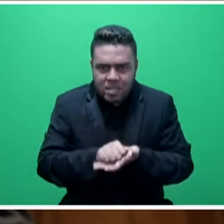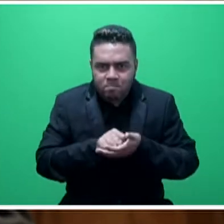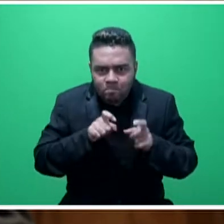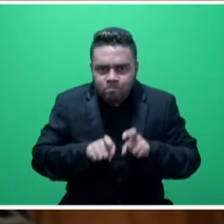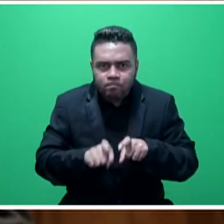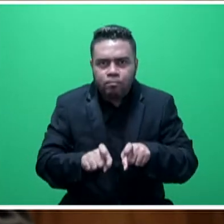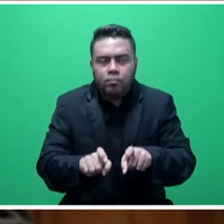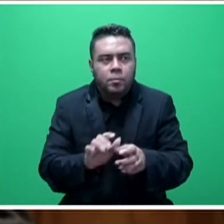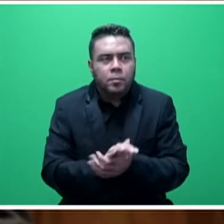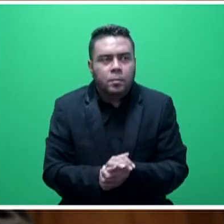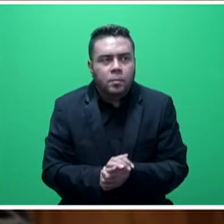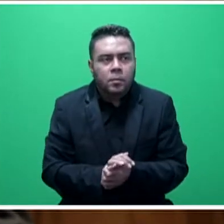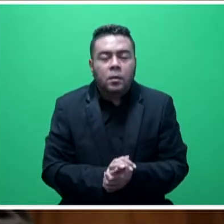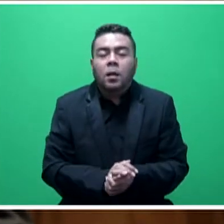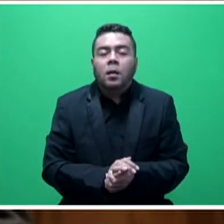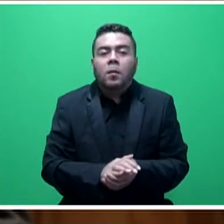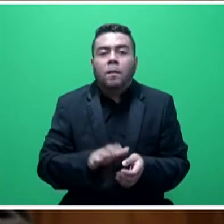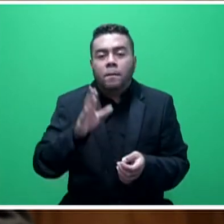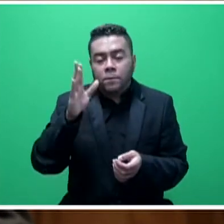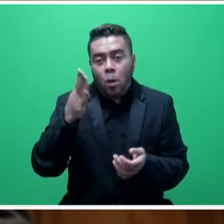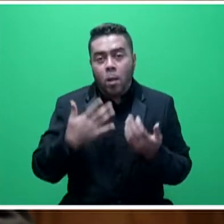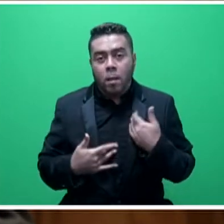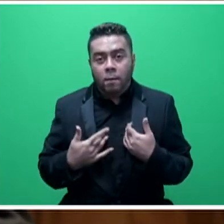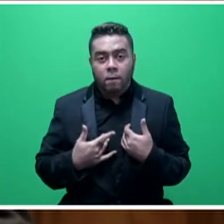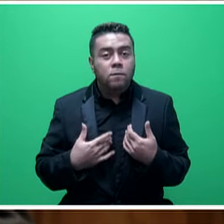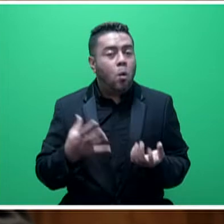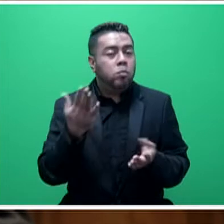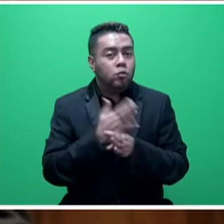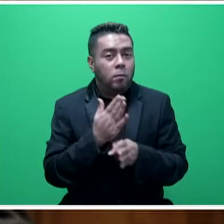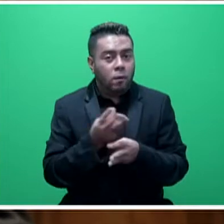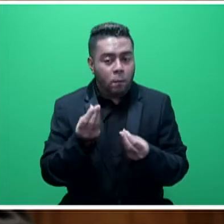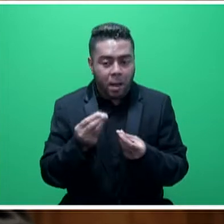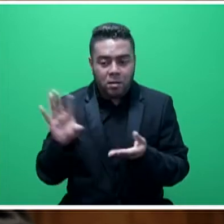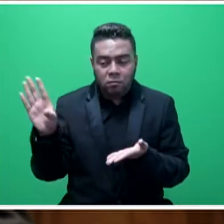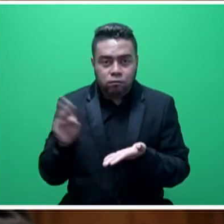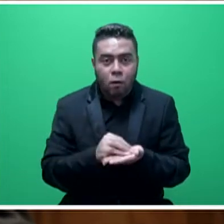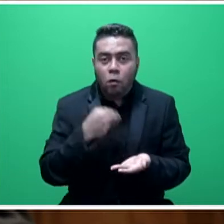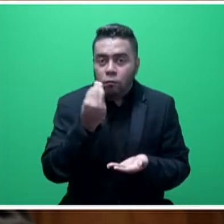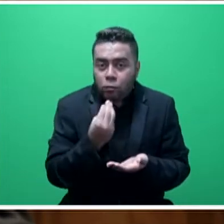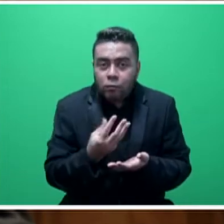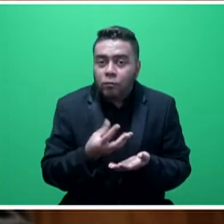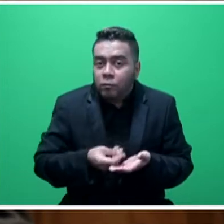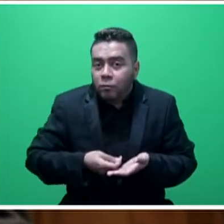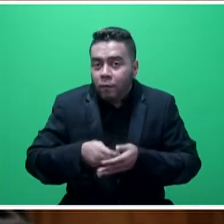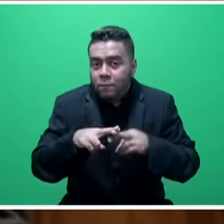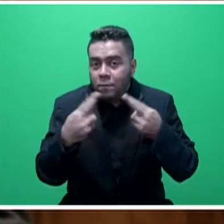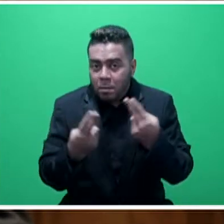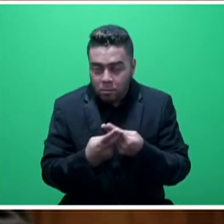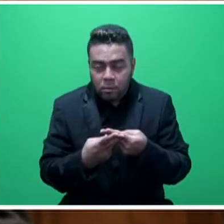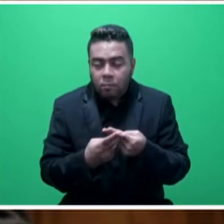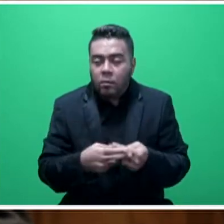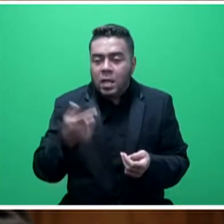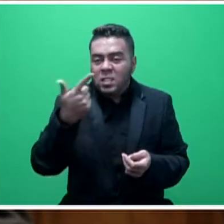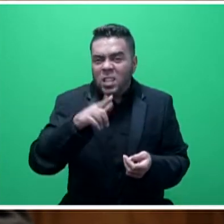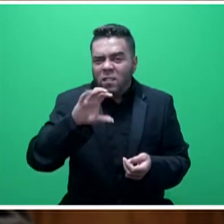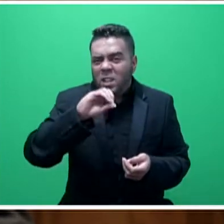preserved. Yes, preservation of Fijian livelihoods is our focus. Mr. Speaker, say with 70% of our population under